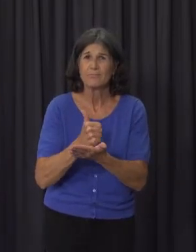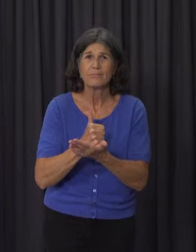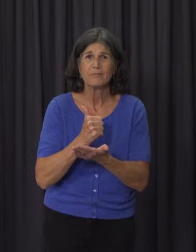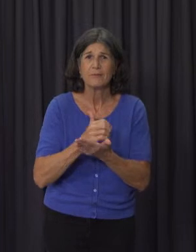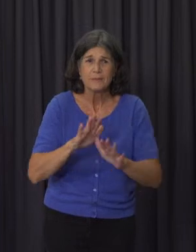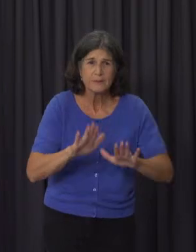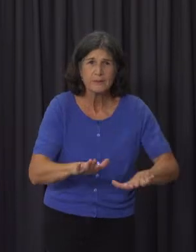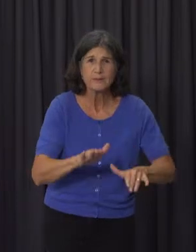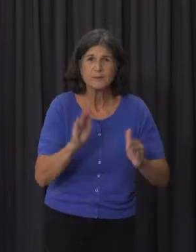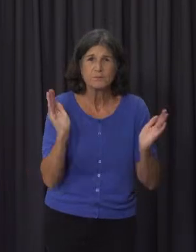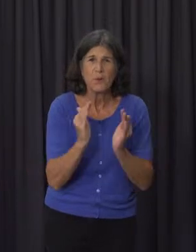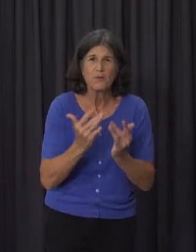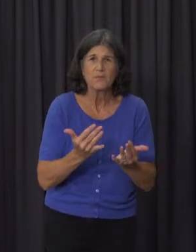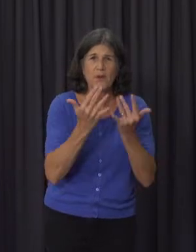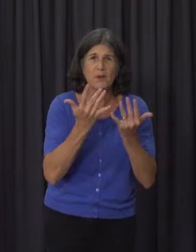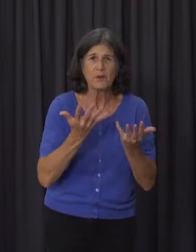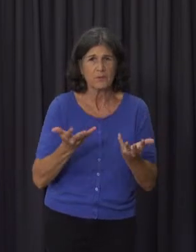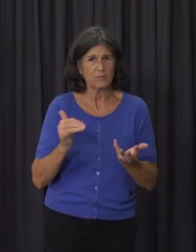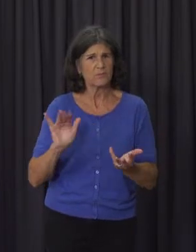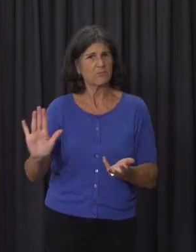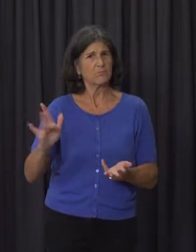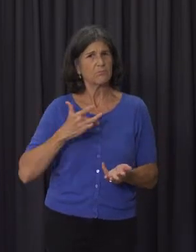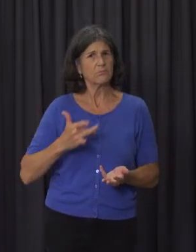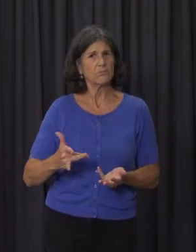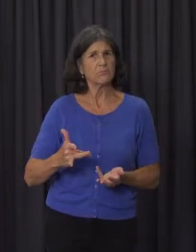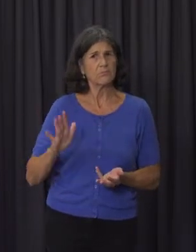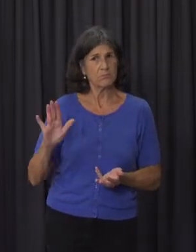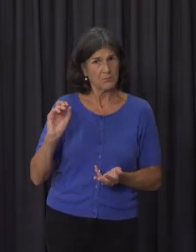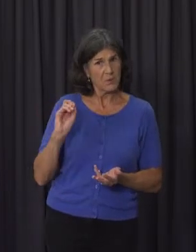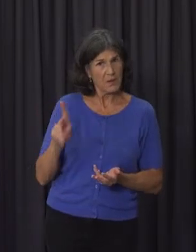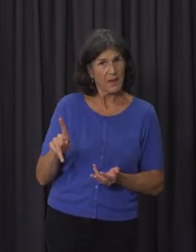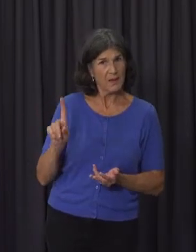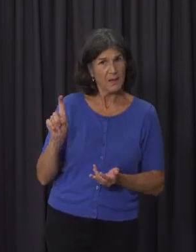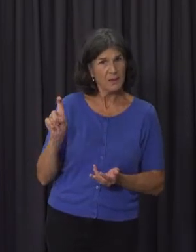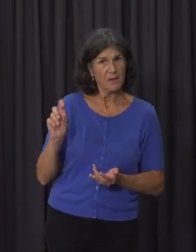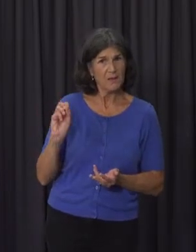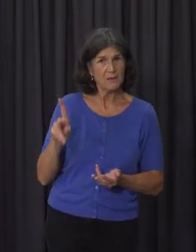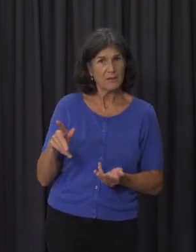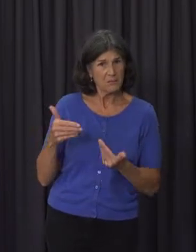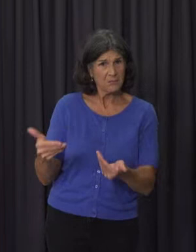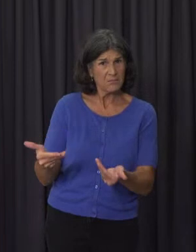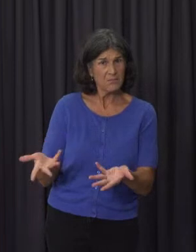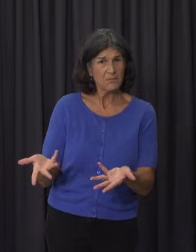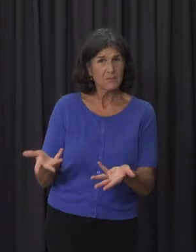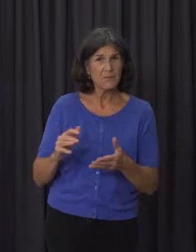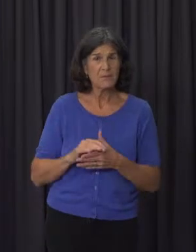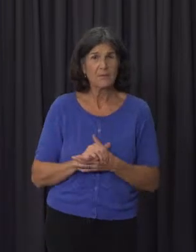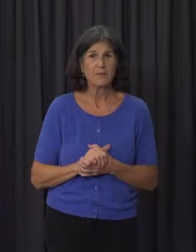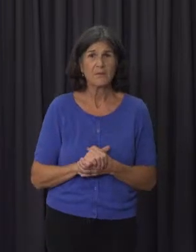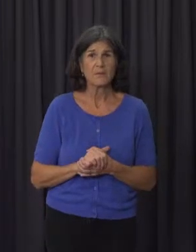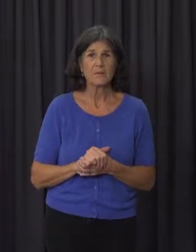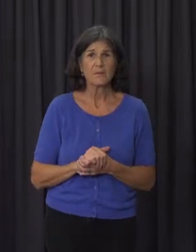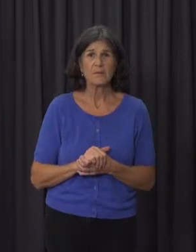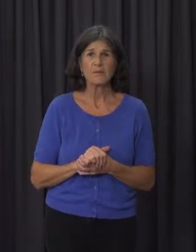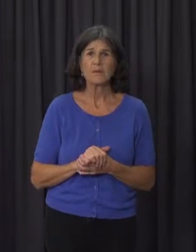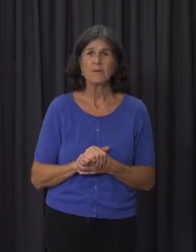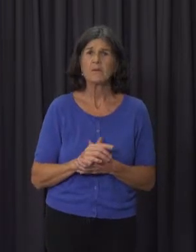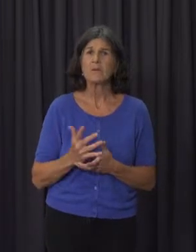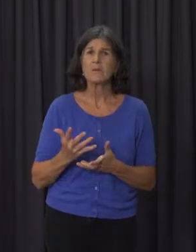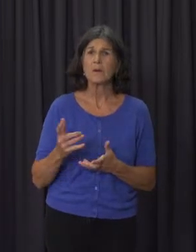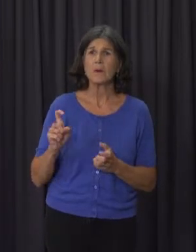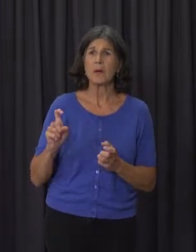explain, are they supposed to, when that initial response is supposed to go through the fire management